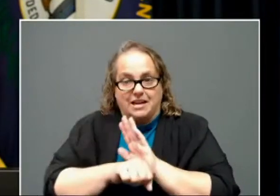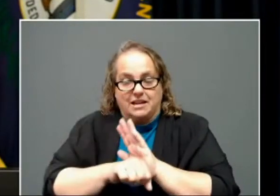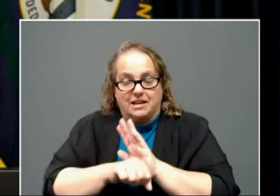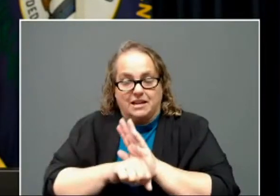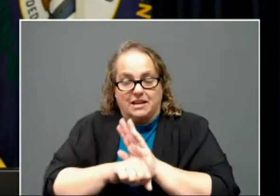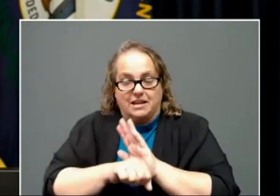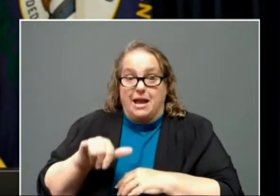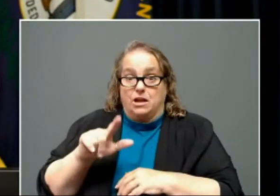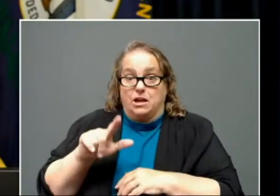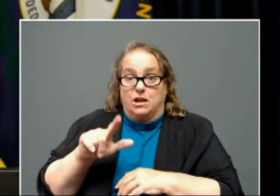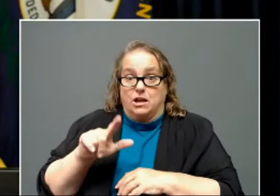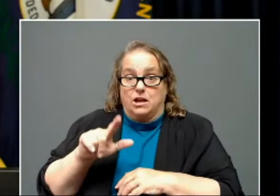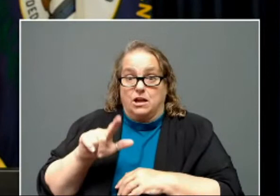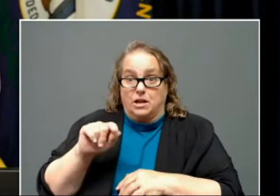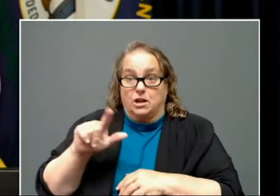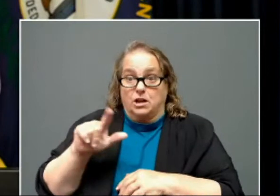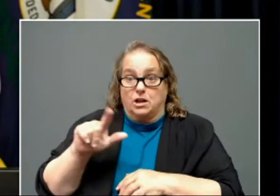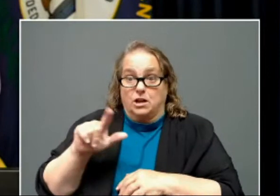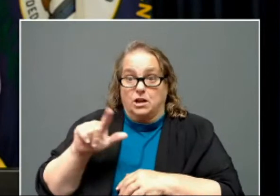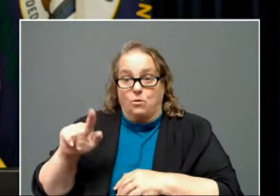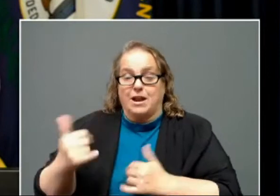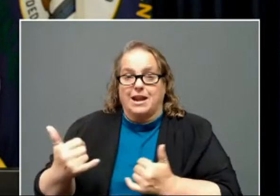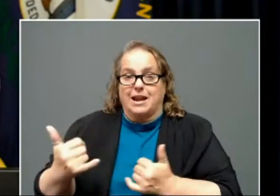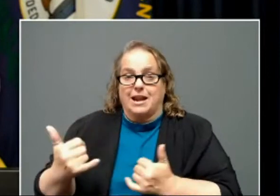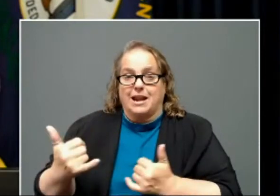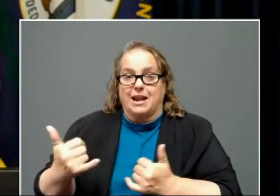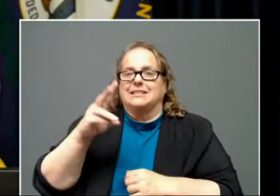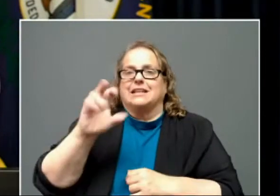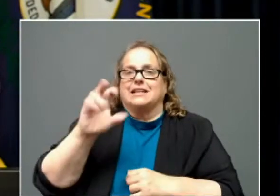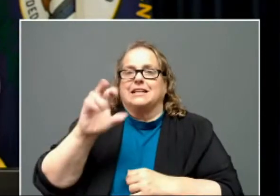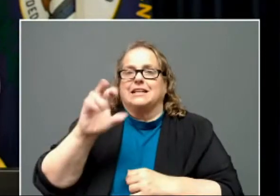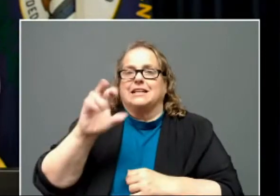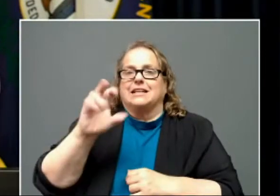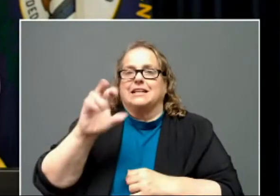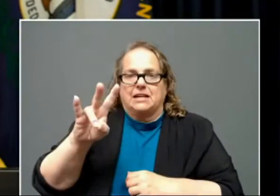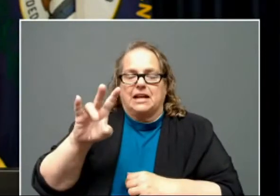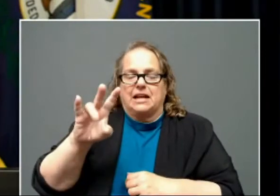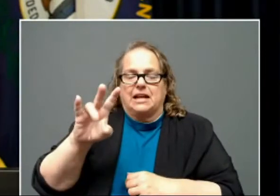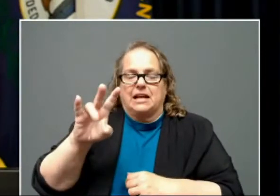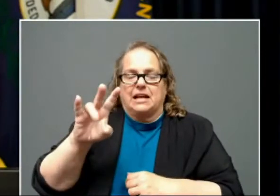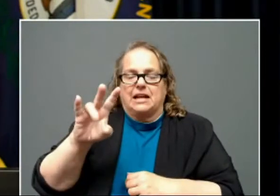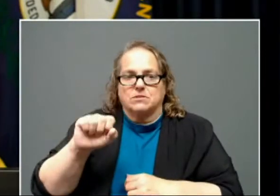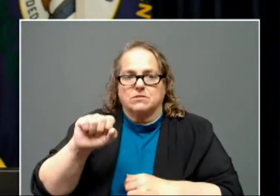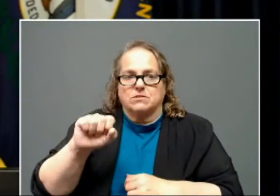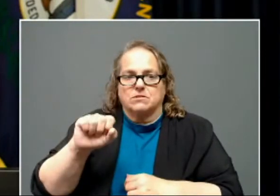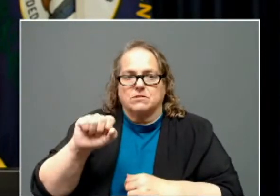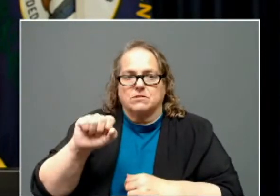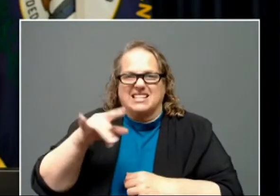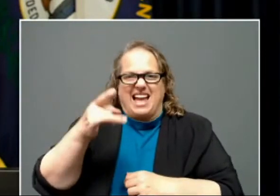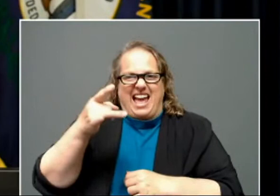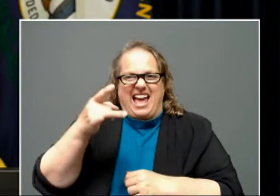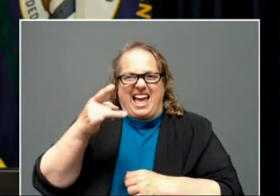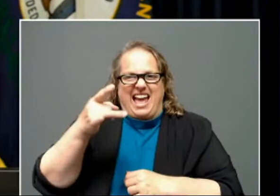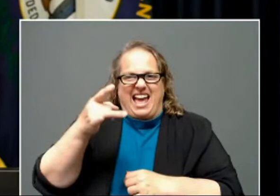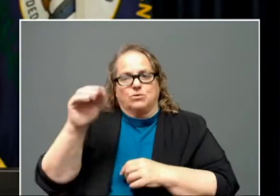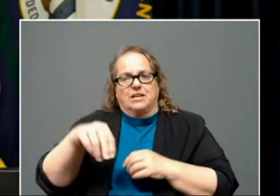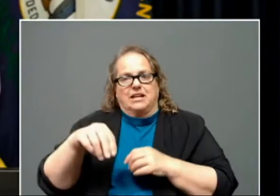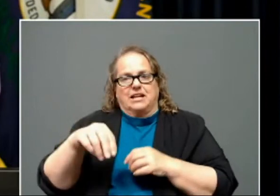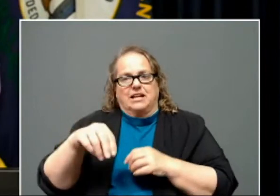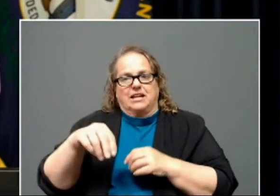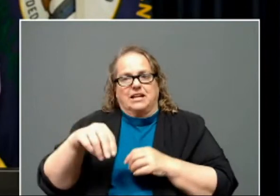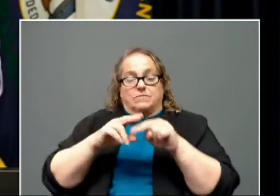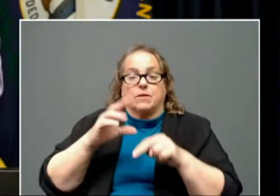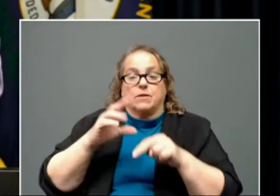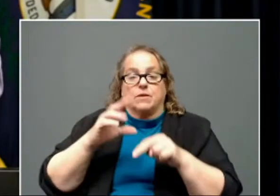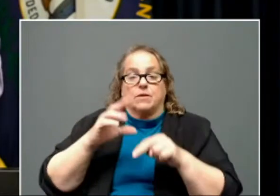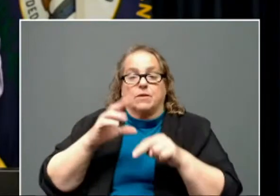2021, we have about 617 labs. That's an over 18-fold increase. And we still have over 1,000 labs